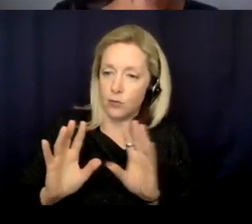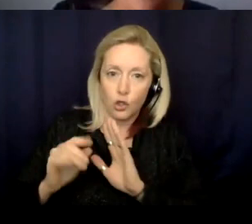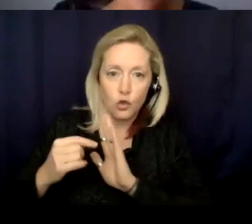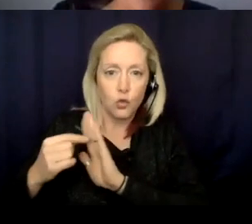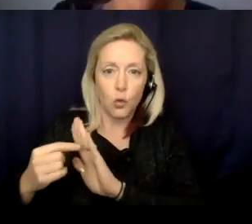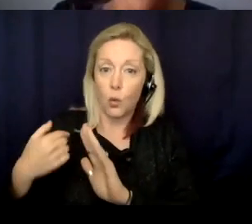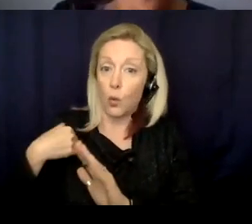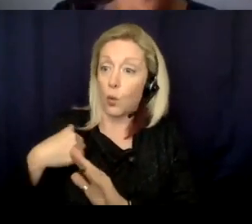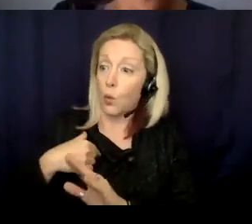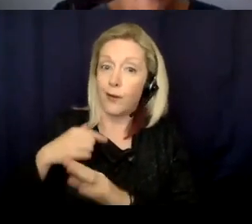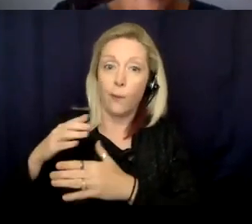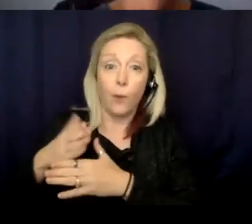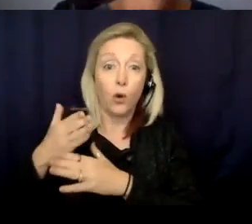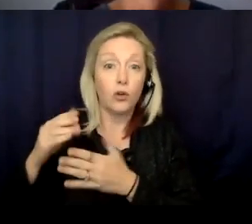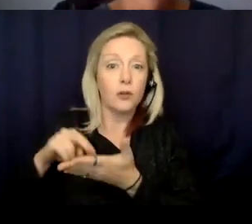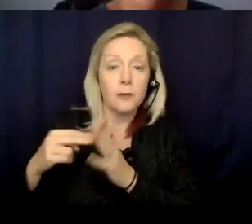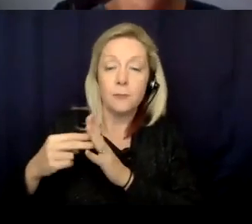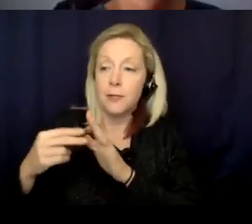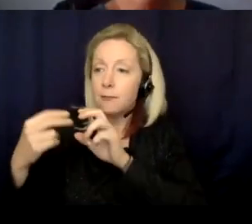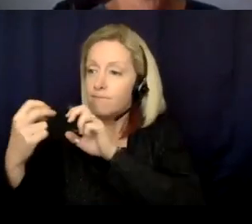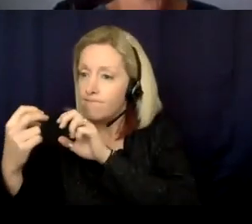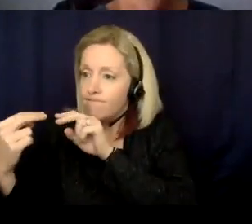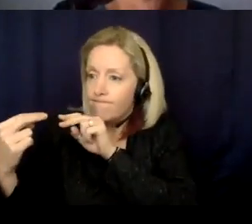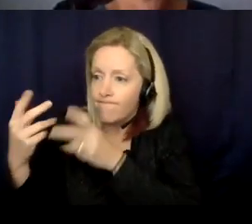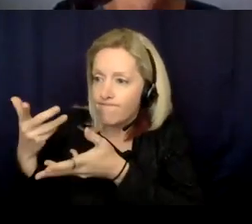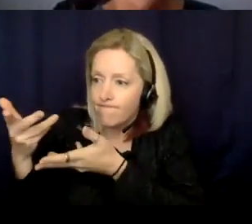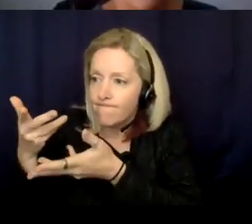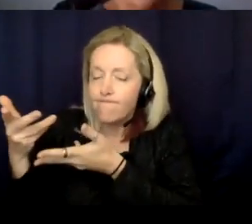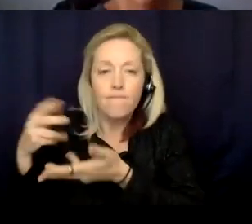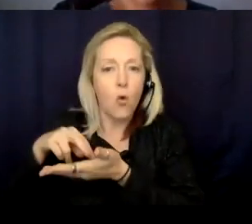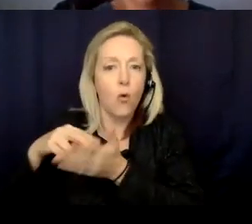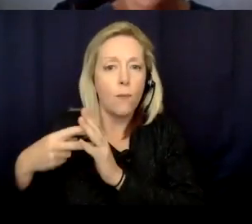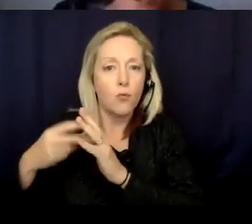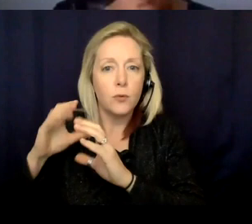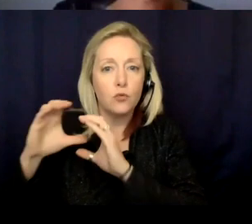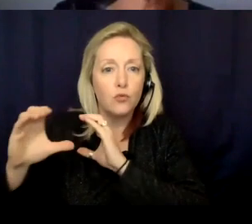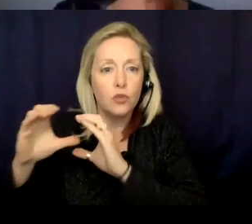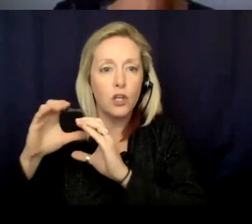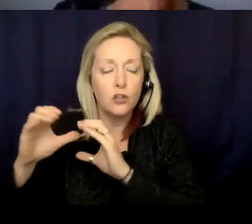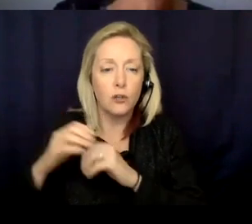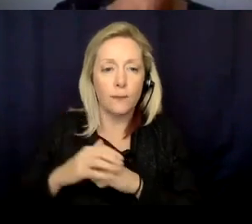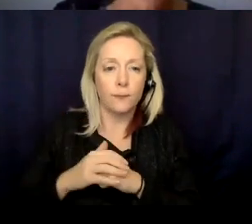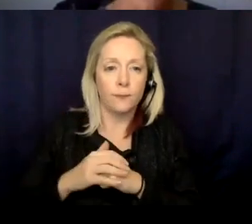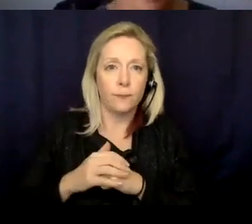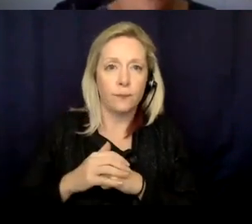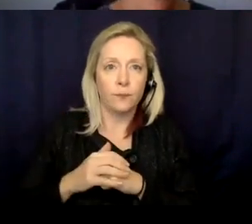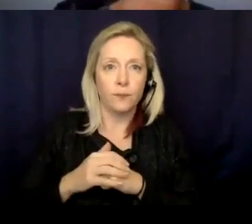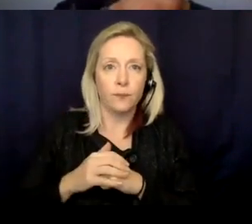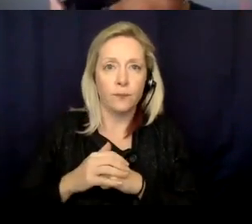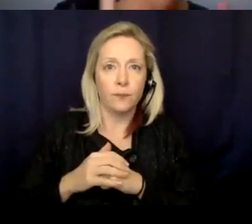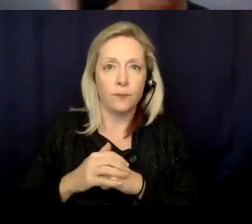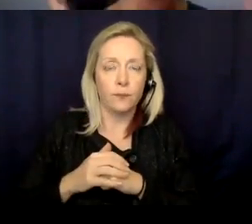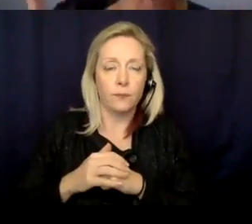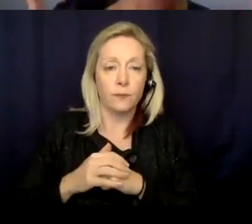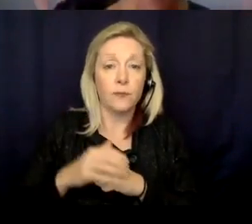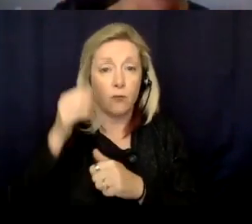going to try to be in there, and we're going to make that purposeful communication that starts to emerge. And remember that